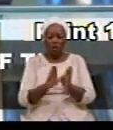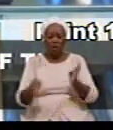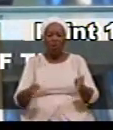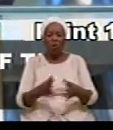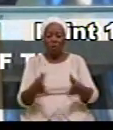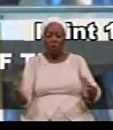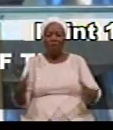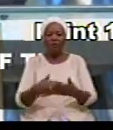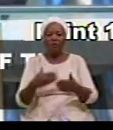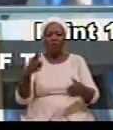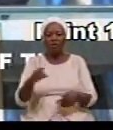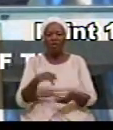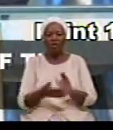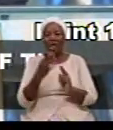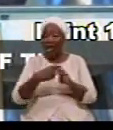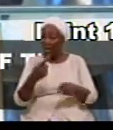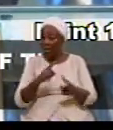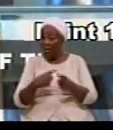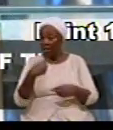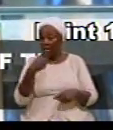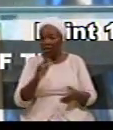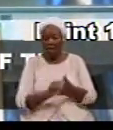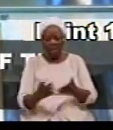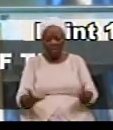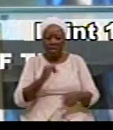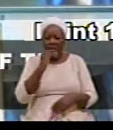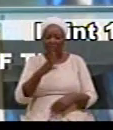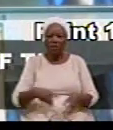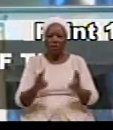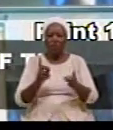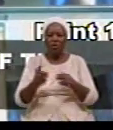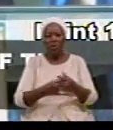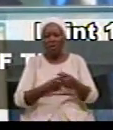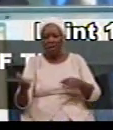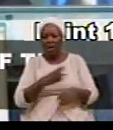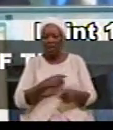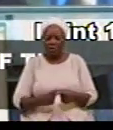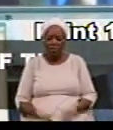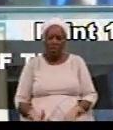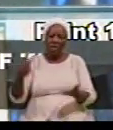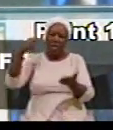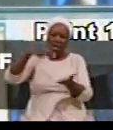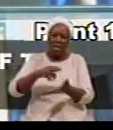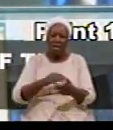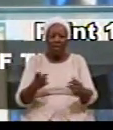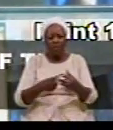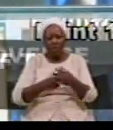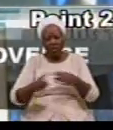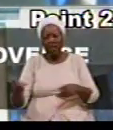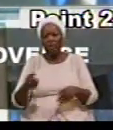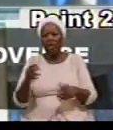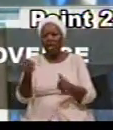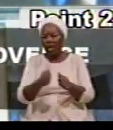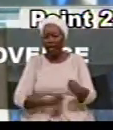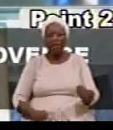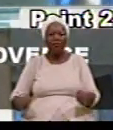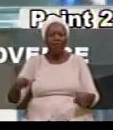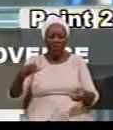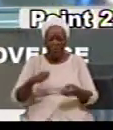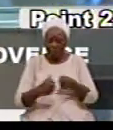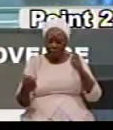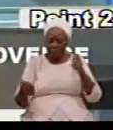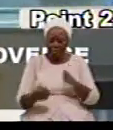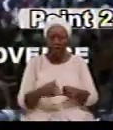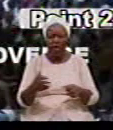tell you, here is the way of escape. And you rise up, you escape every adverse situation